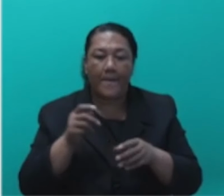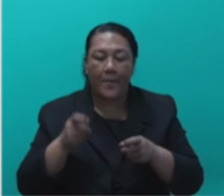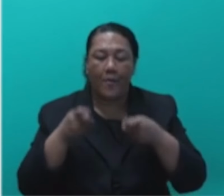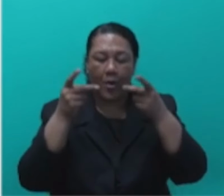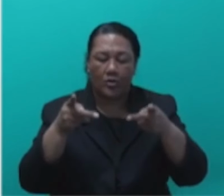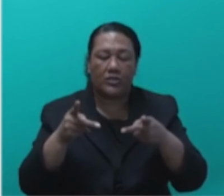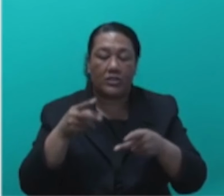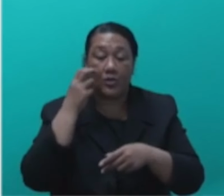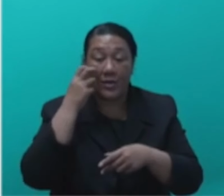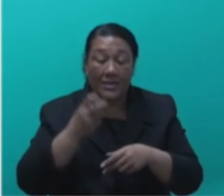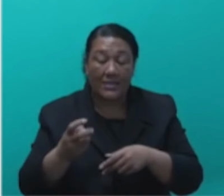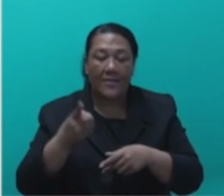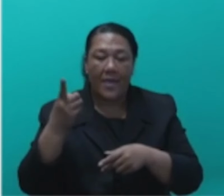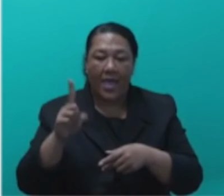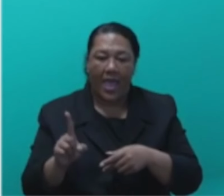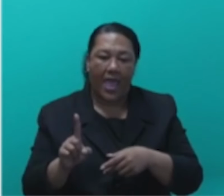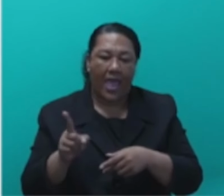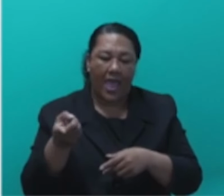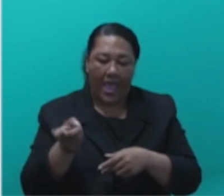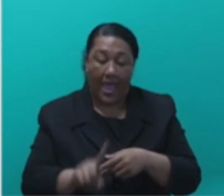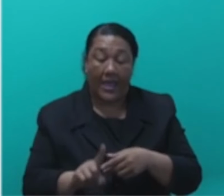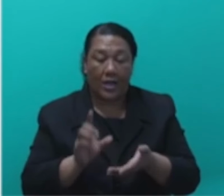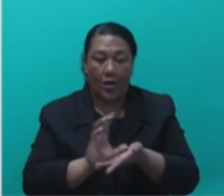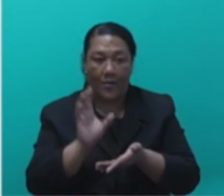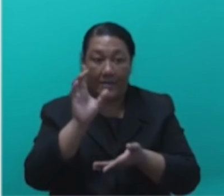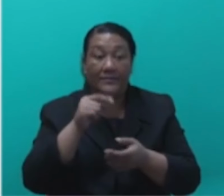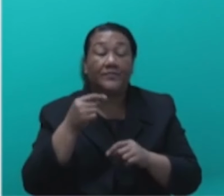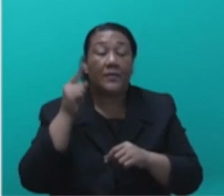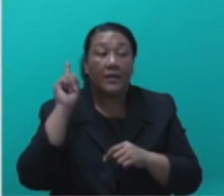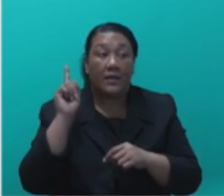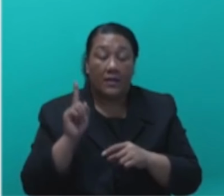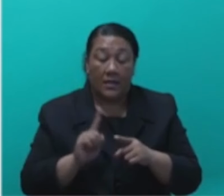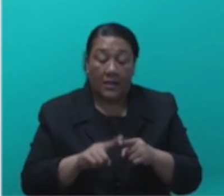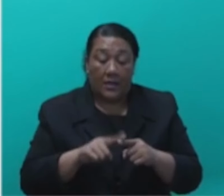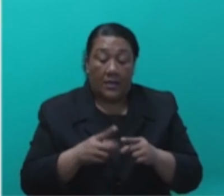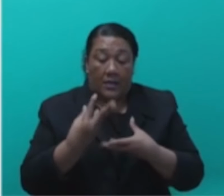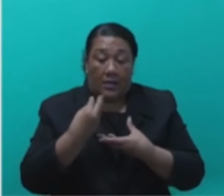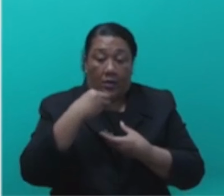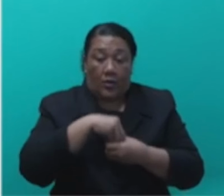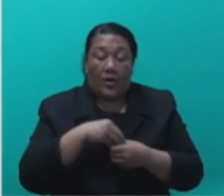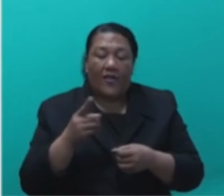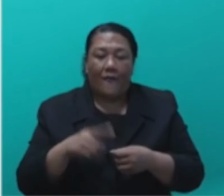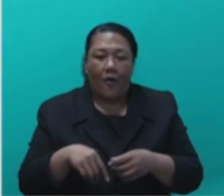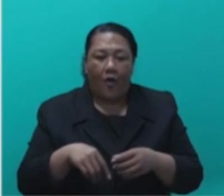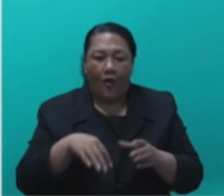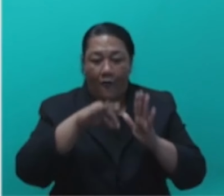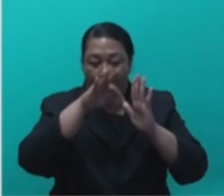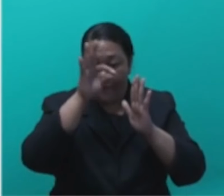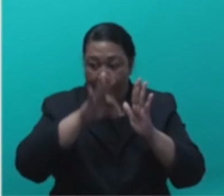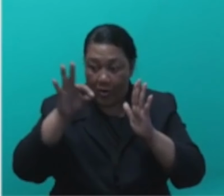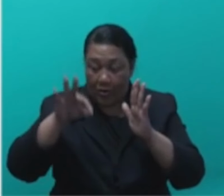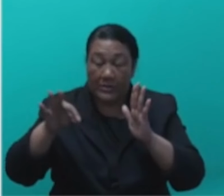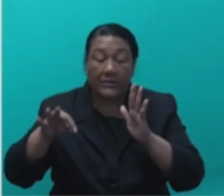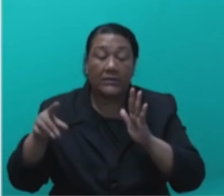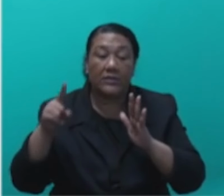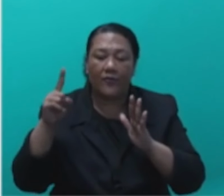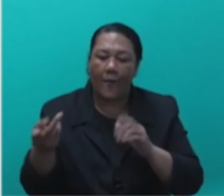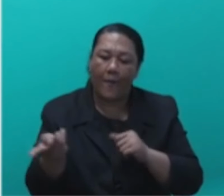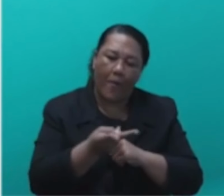commerce. The agreement includes unrestricted capacity and frequency of services for both